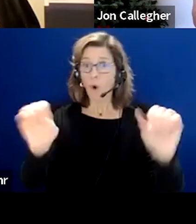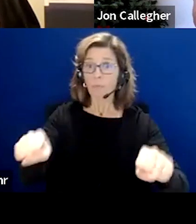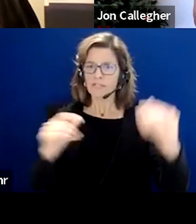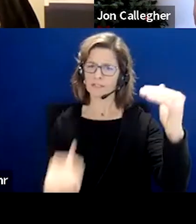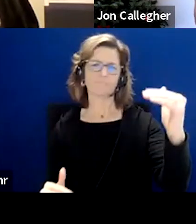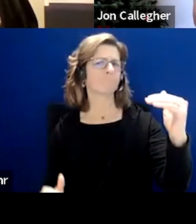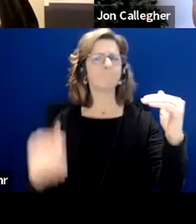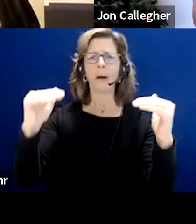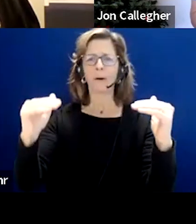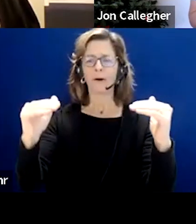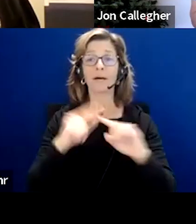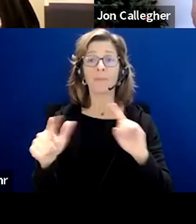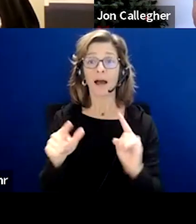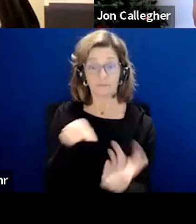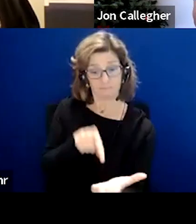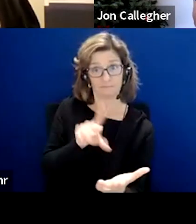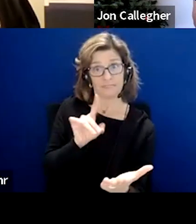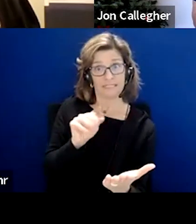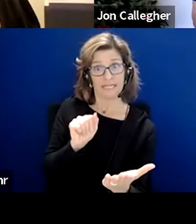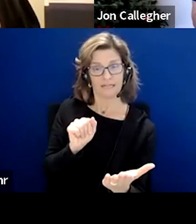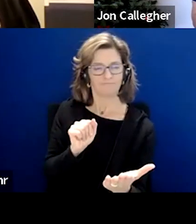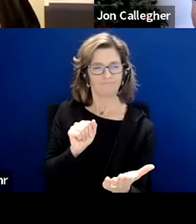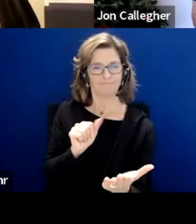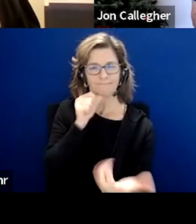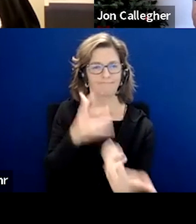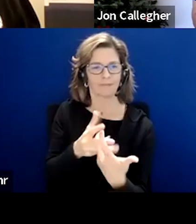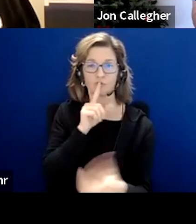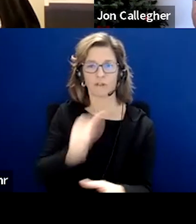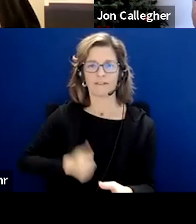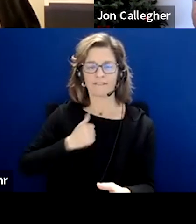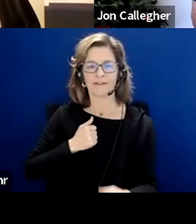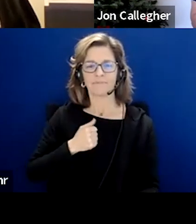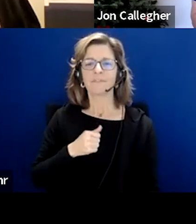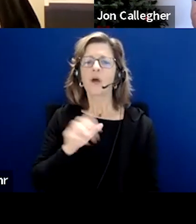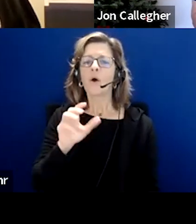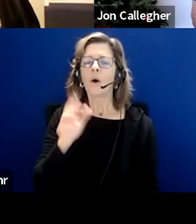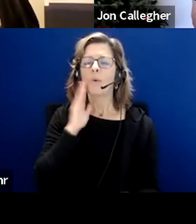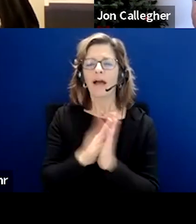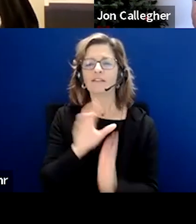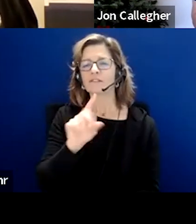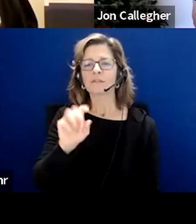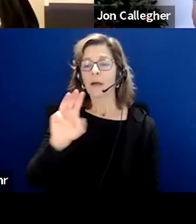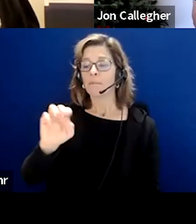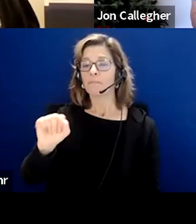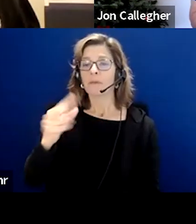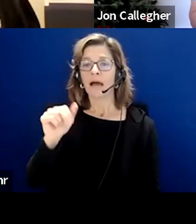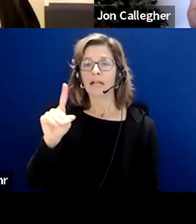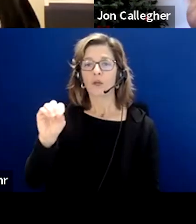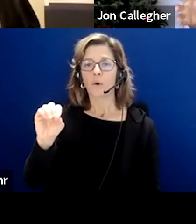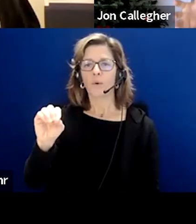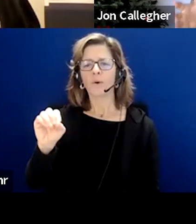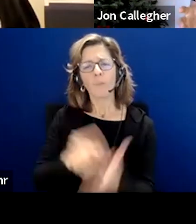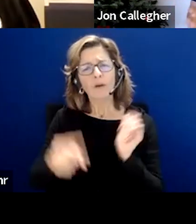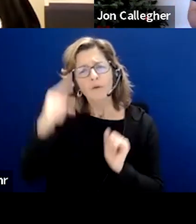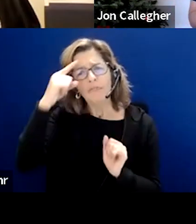far from reality for some people. I started with Mahadeo, so I'll get you to respond to that, Mahadeo. Why is